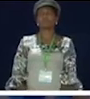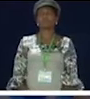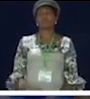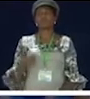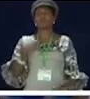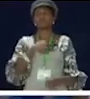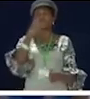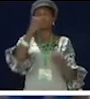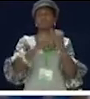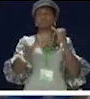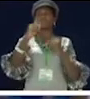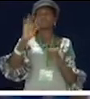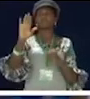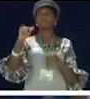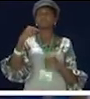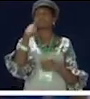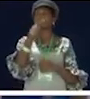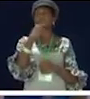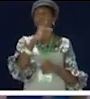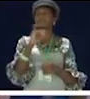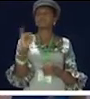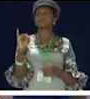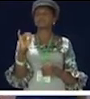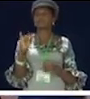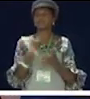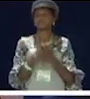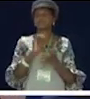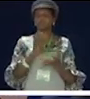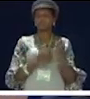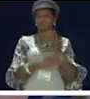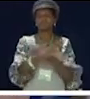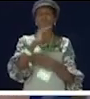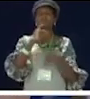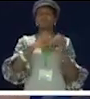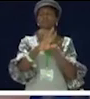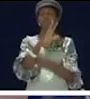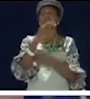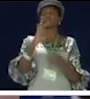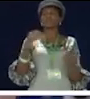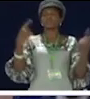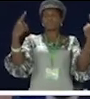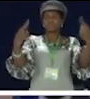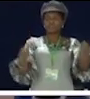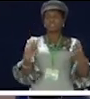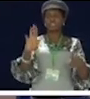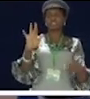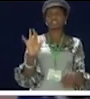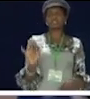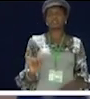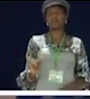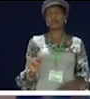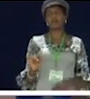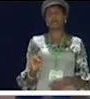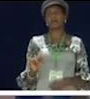by saying that our God is a God of suddenly.